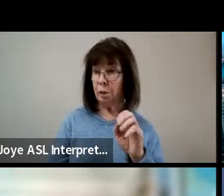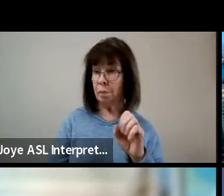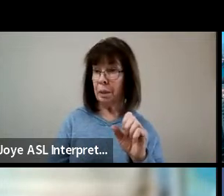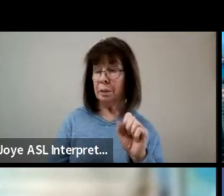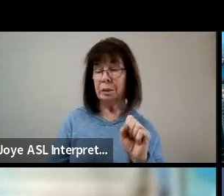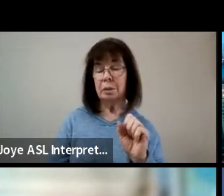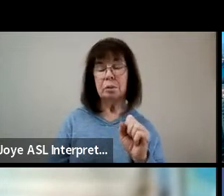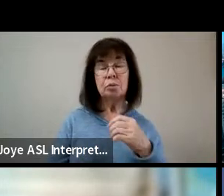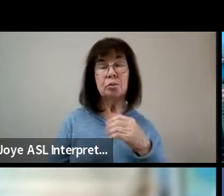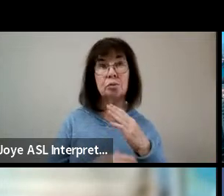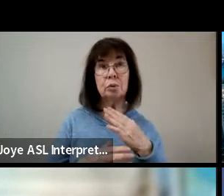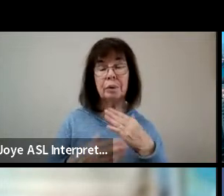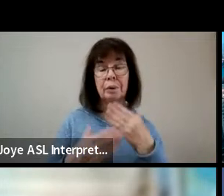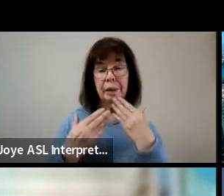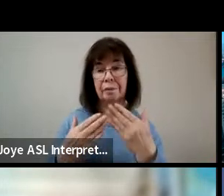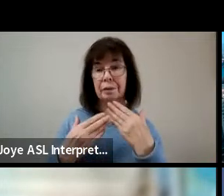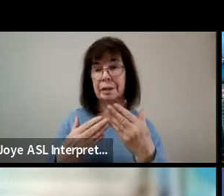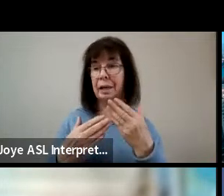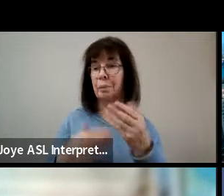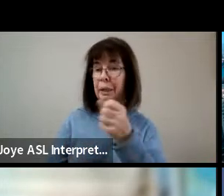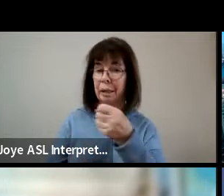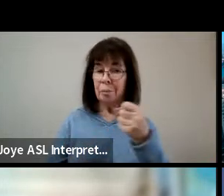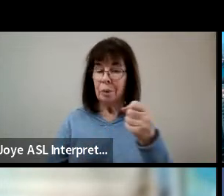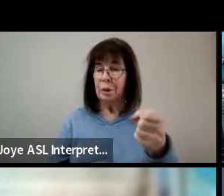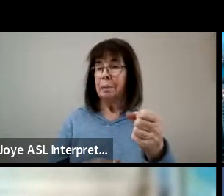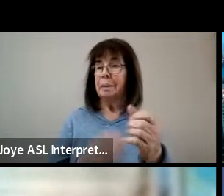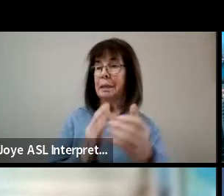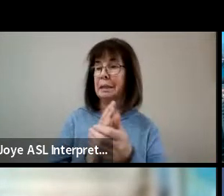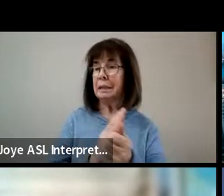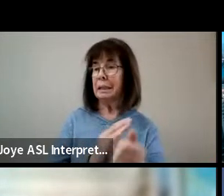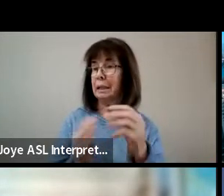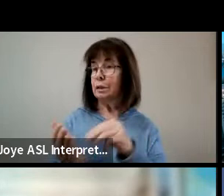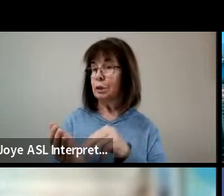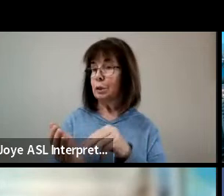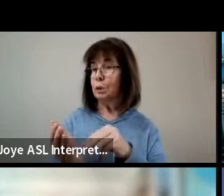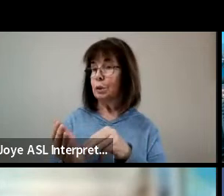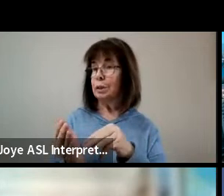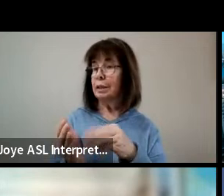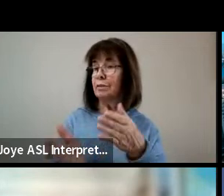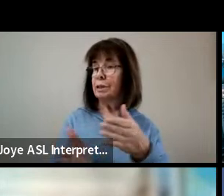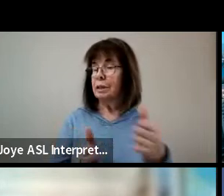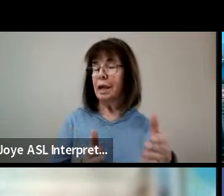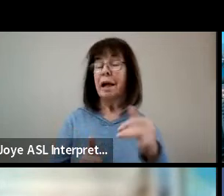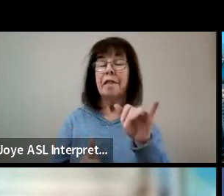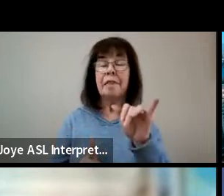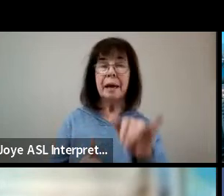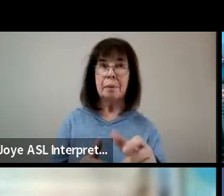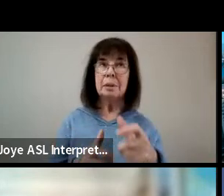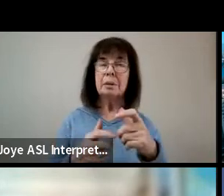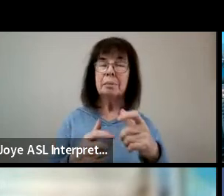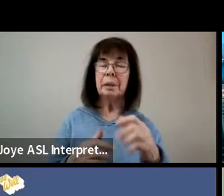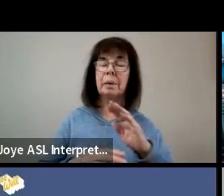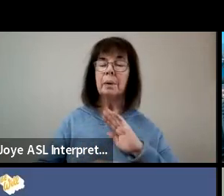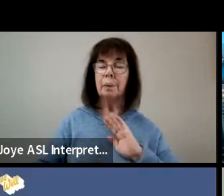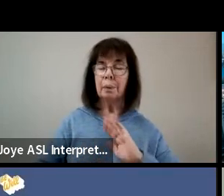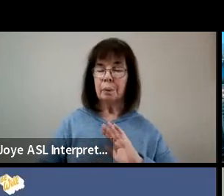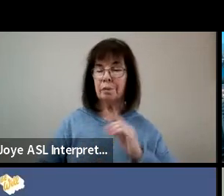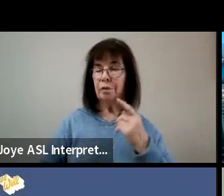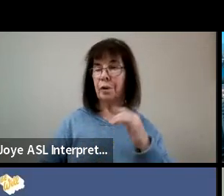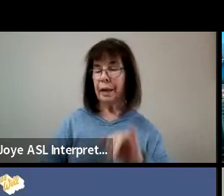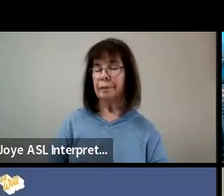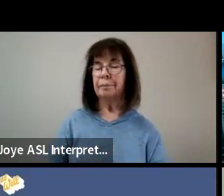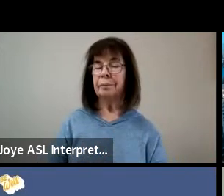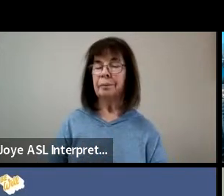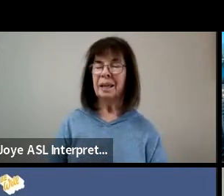Grateful that we're keeping them in skilled nursing facilities. I think that that was a big relief to see. So yeah, there's